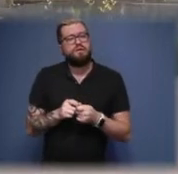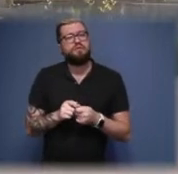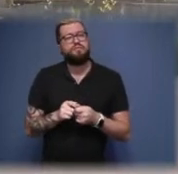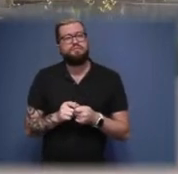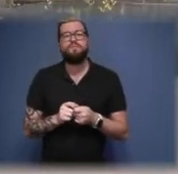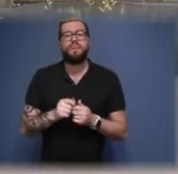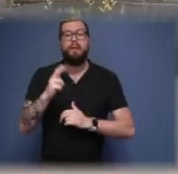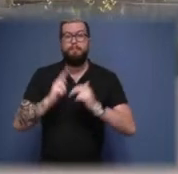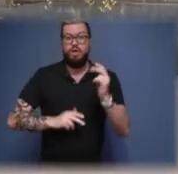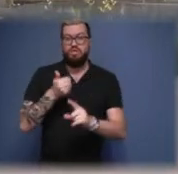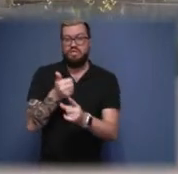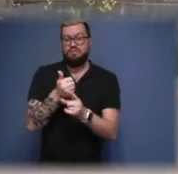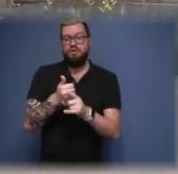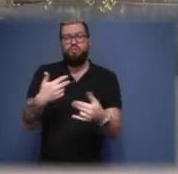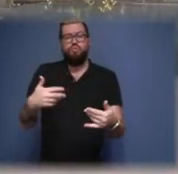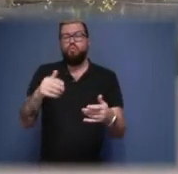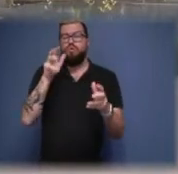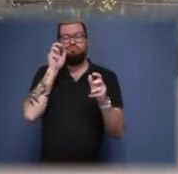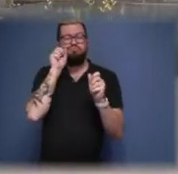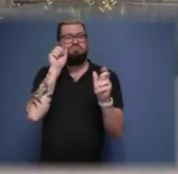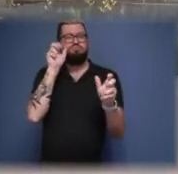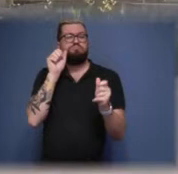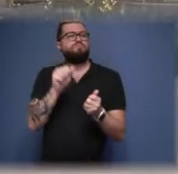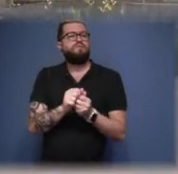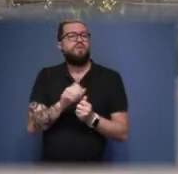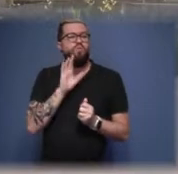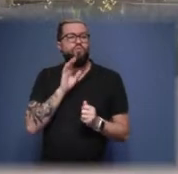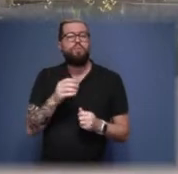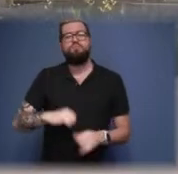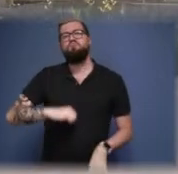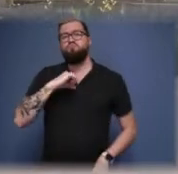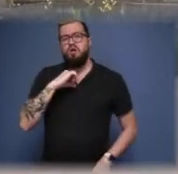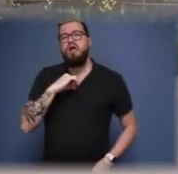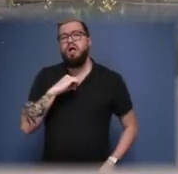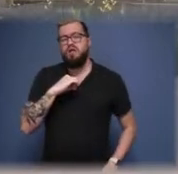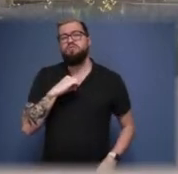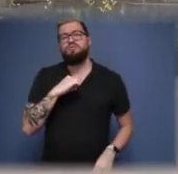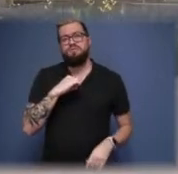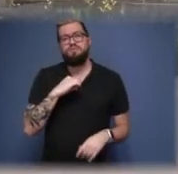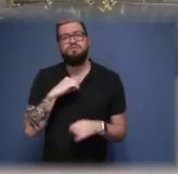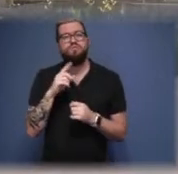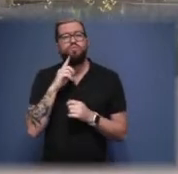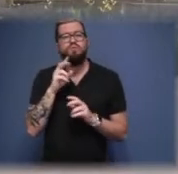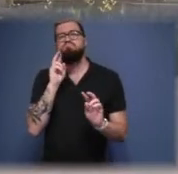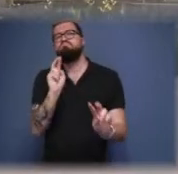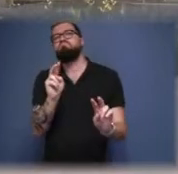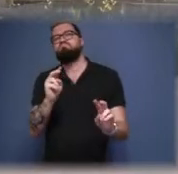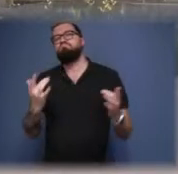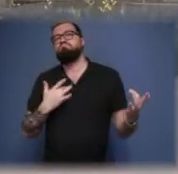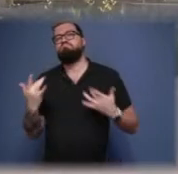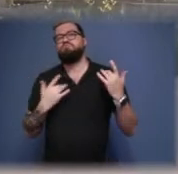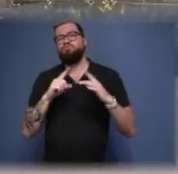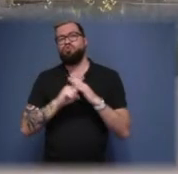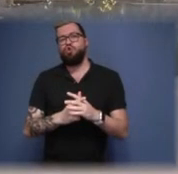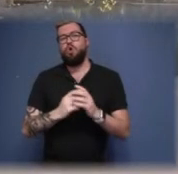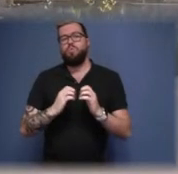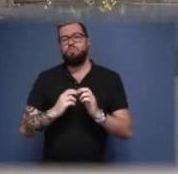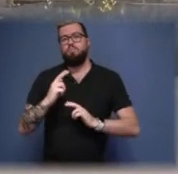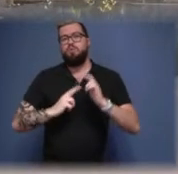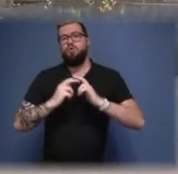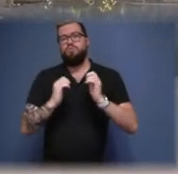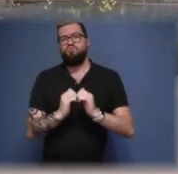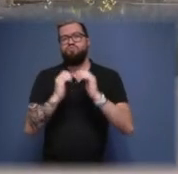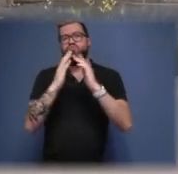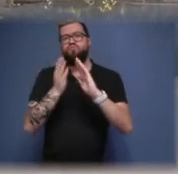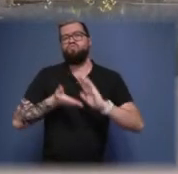the building itself is pretty incredible, and we're very proud of it, and we're really looking forward to getting it started and getting it up and